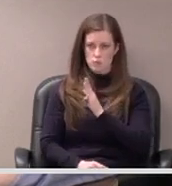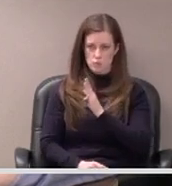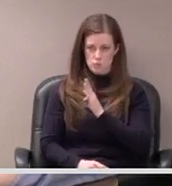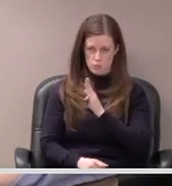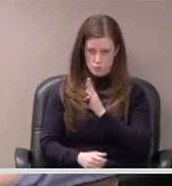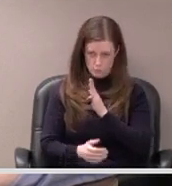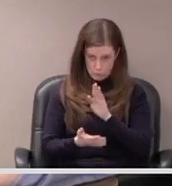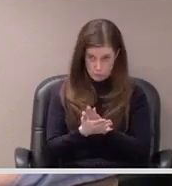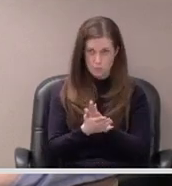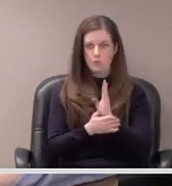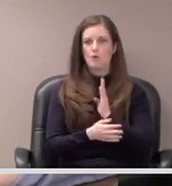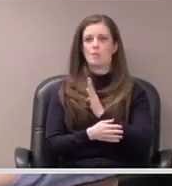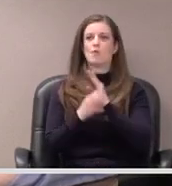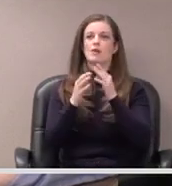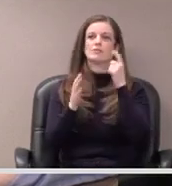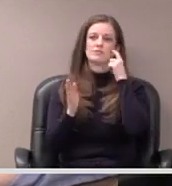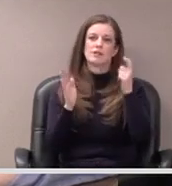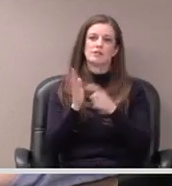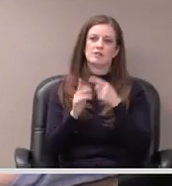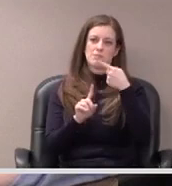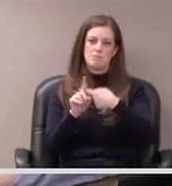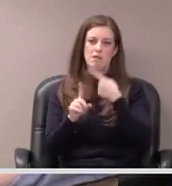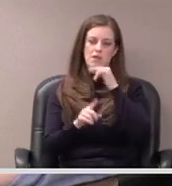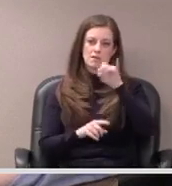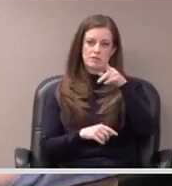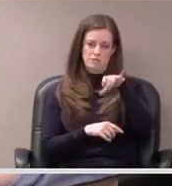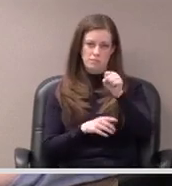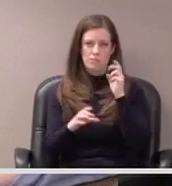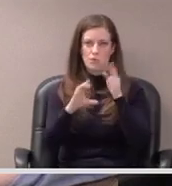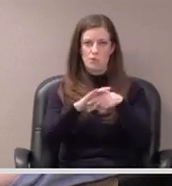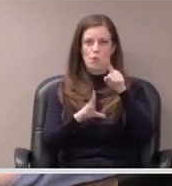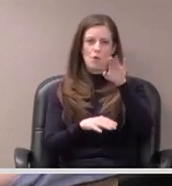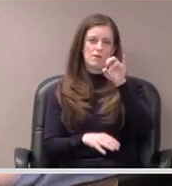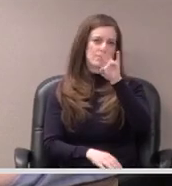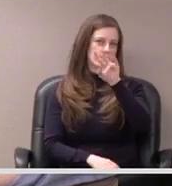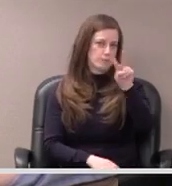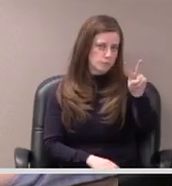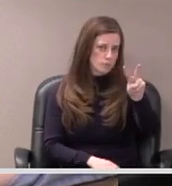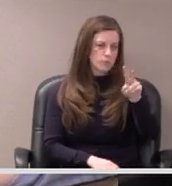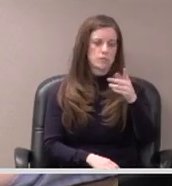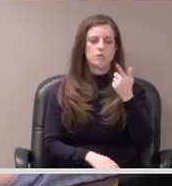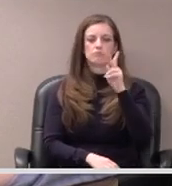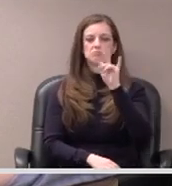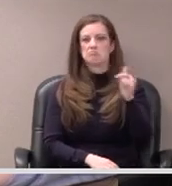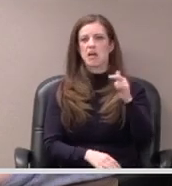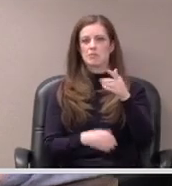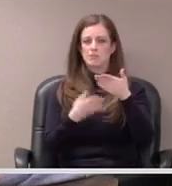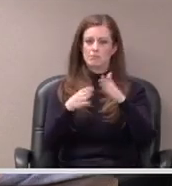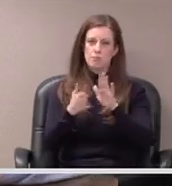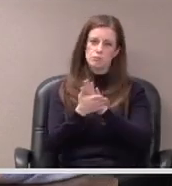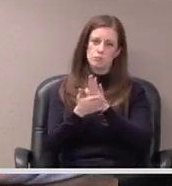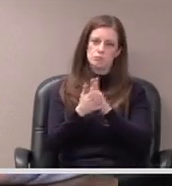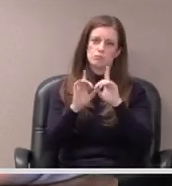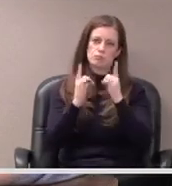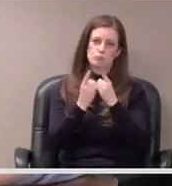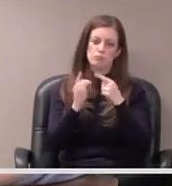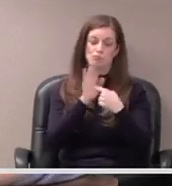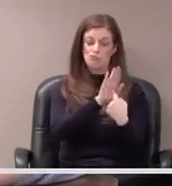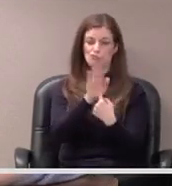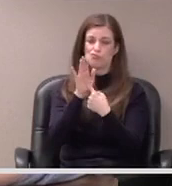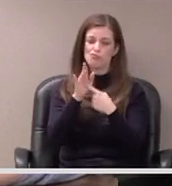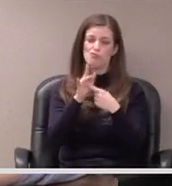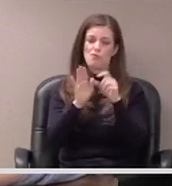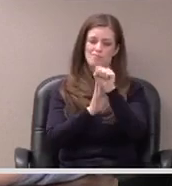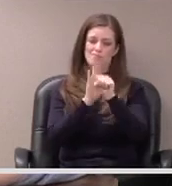National School Board Recognition Month. JCPS joins 172 of Kentucky's public school districts to mark the state's